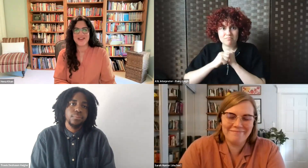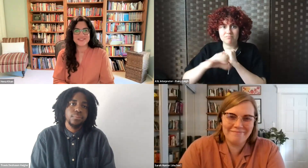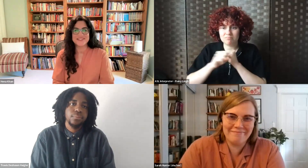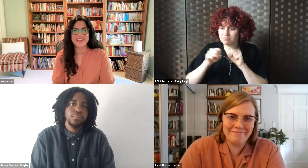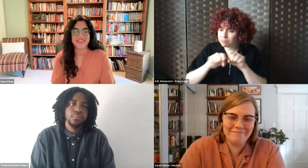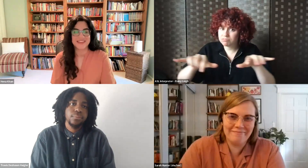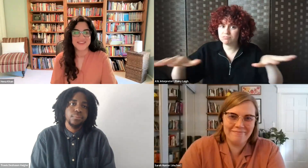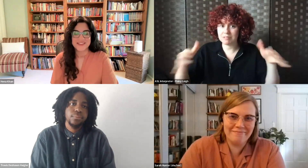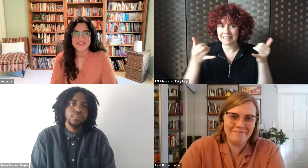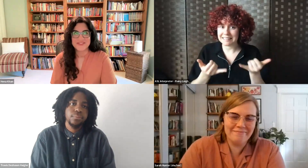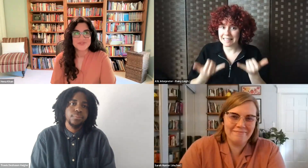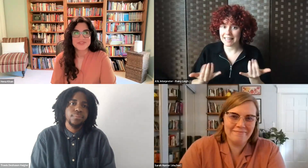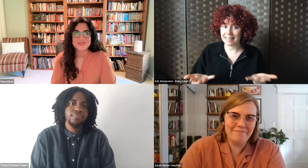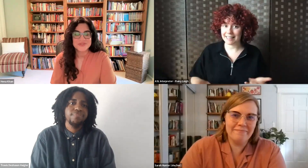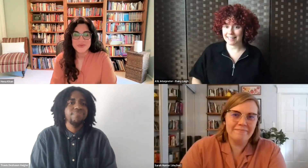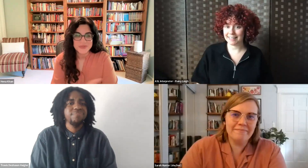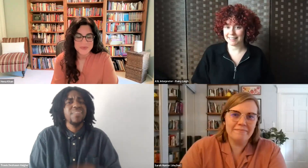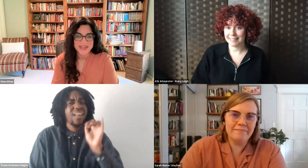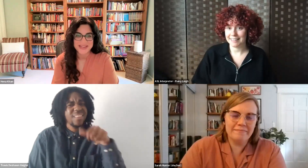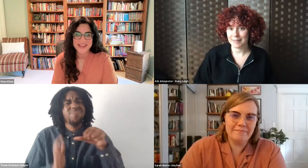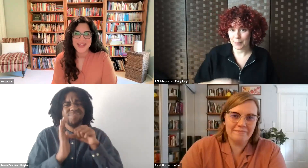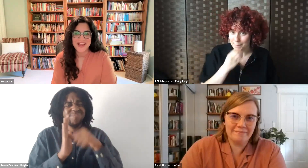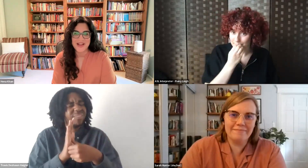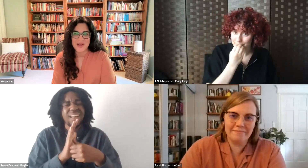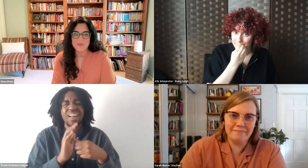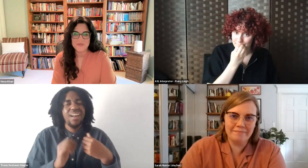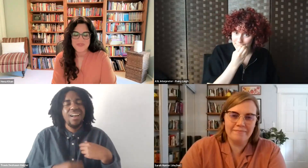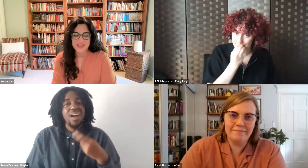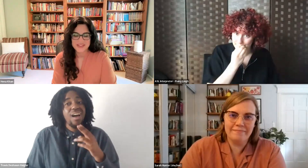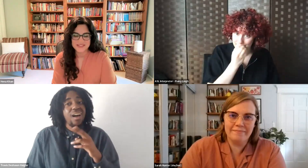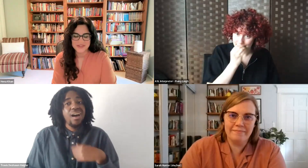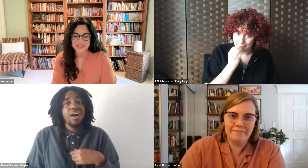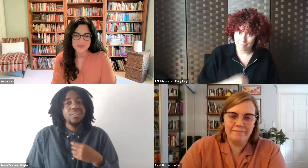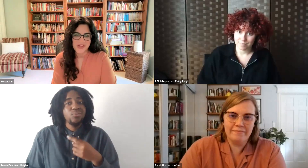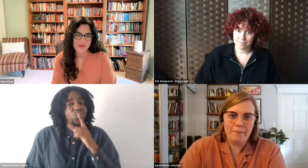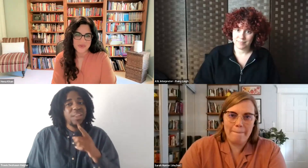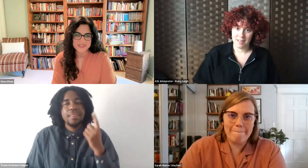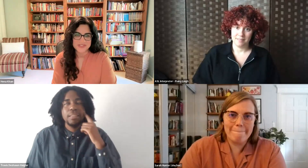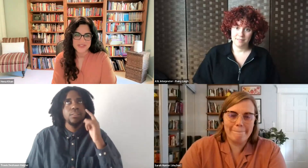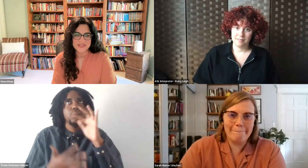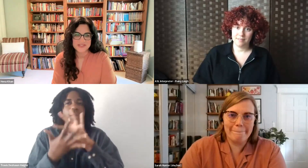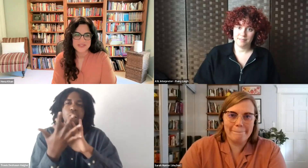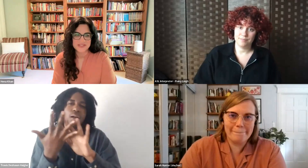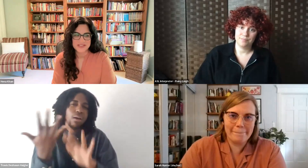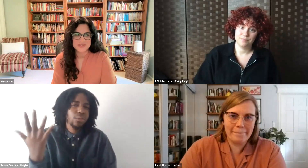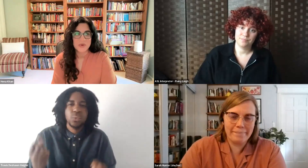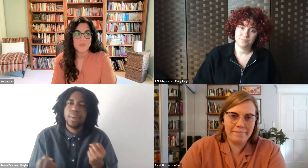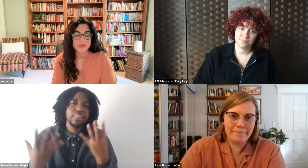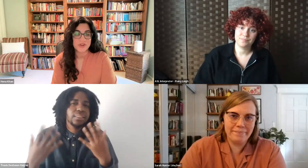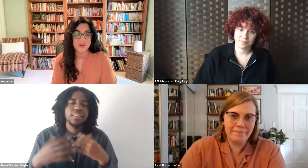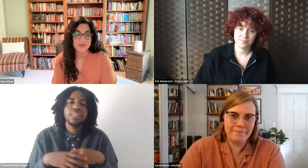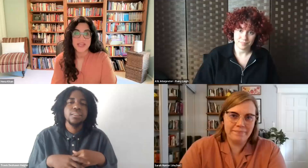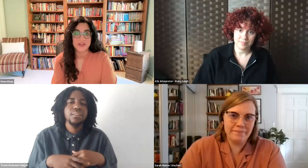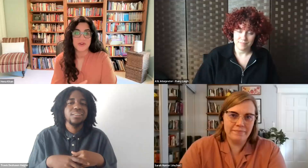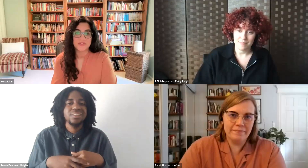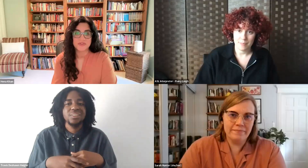because I think there's so many. And as we all know, it's so